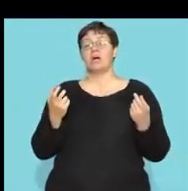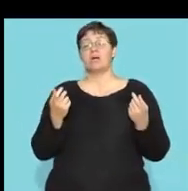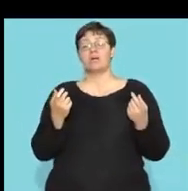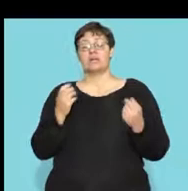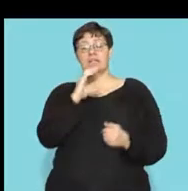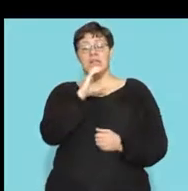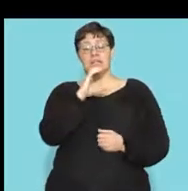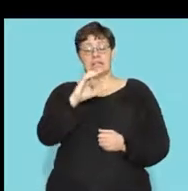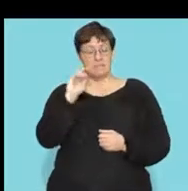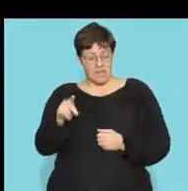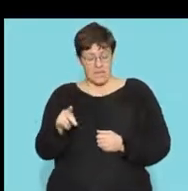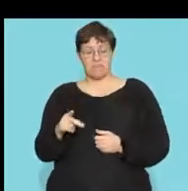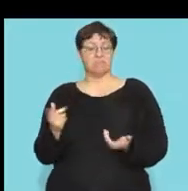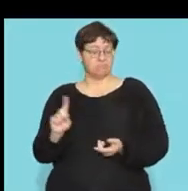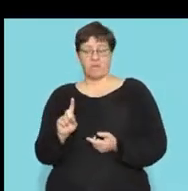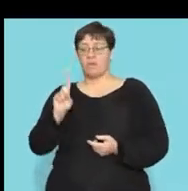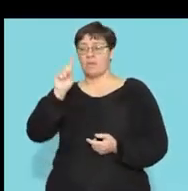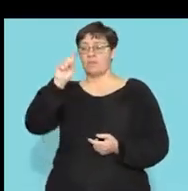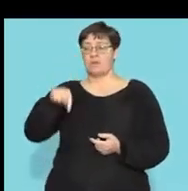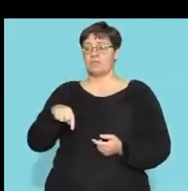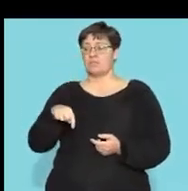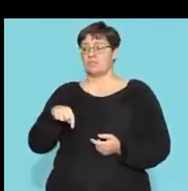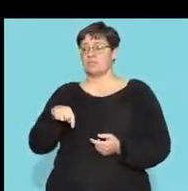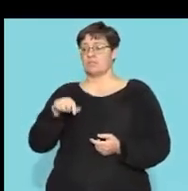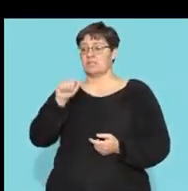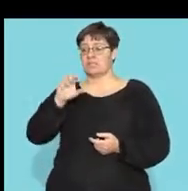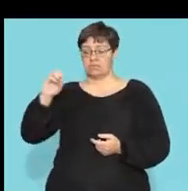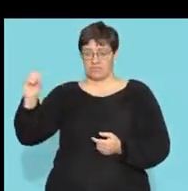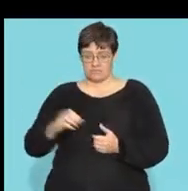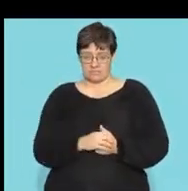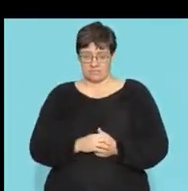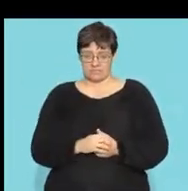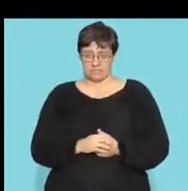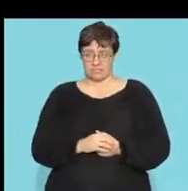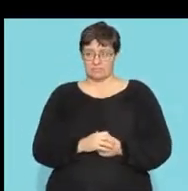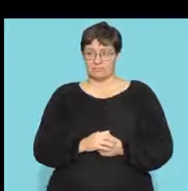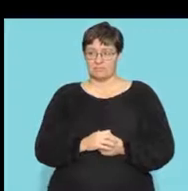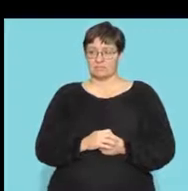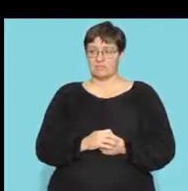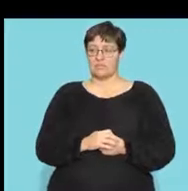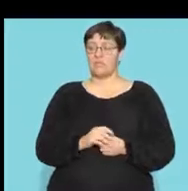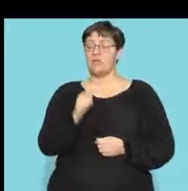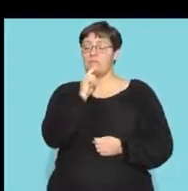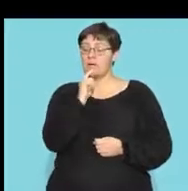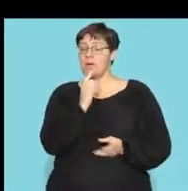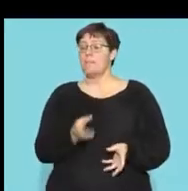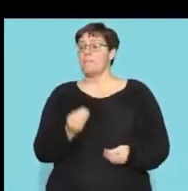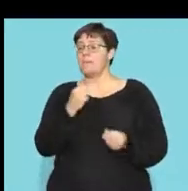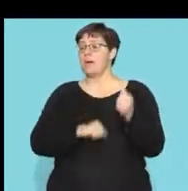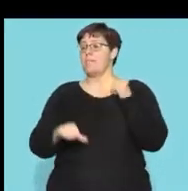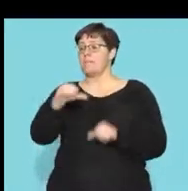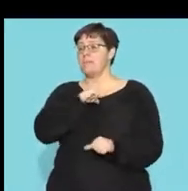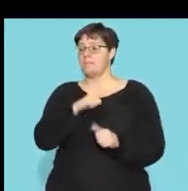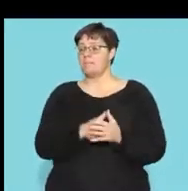of 6,200. Okay, so this we've now calculated the cost price of the goods that were